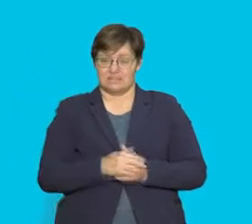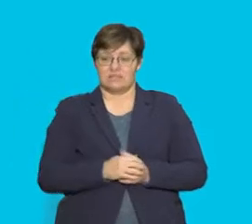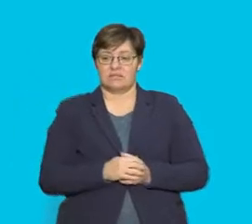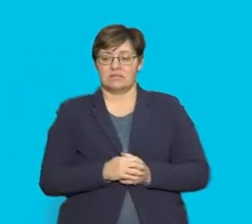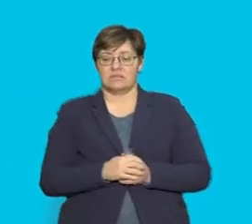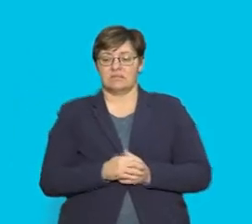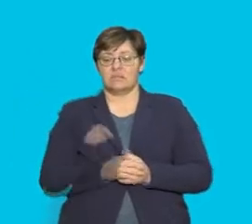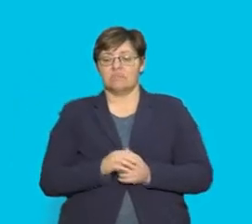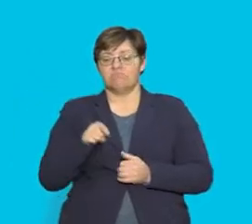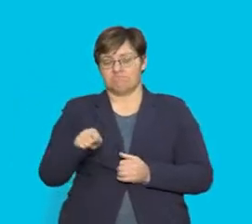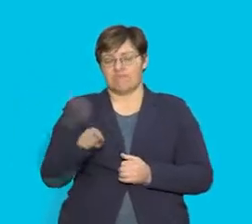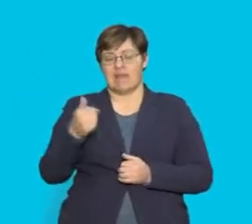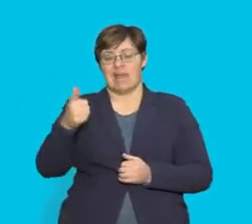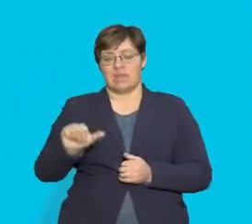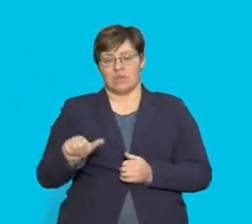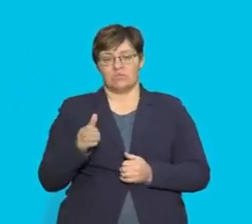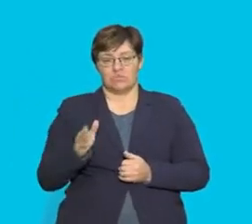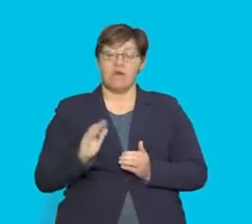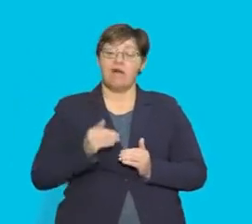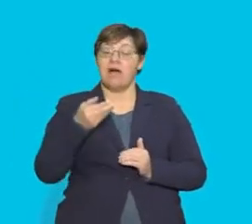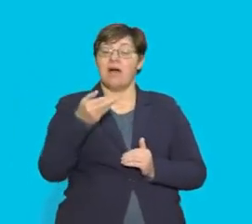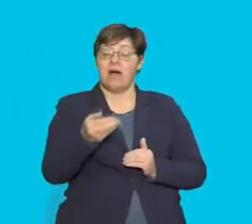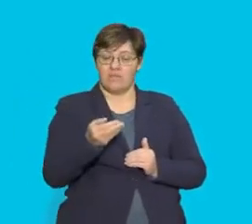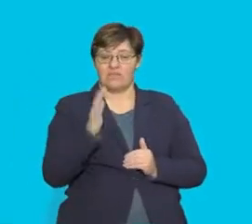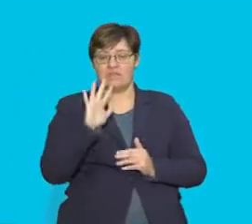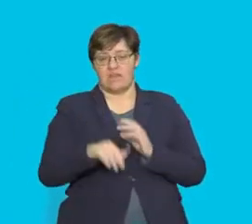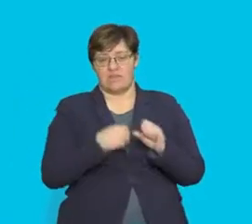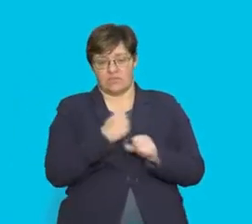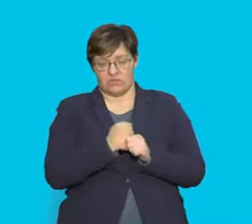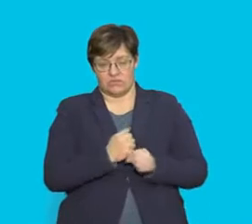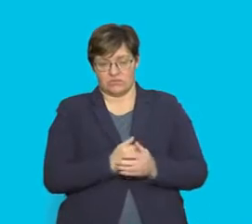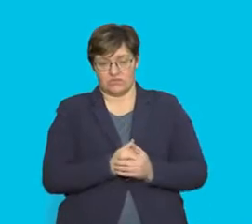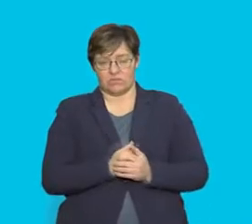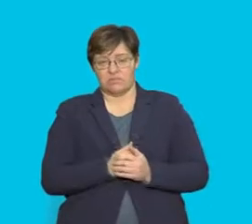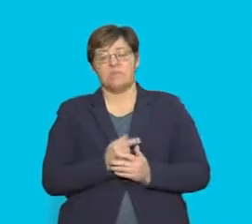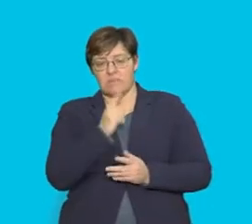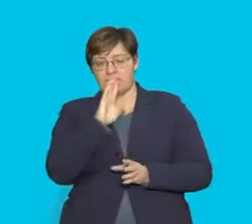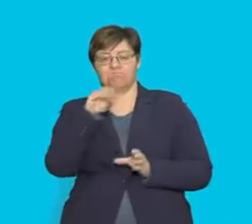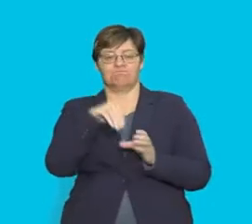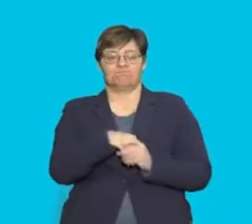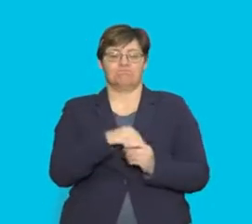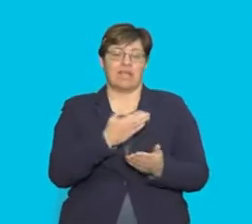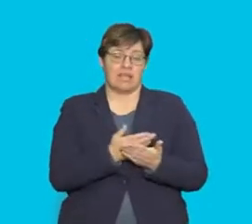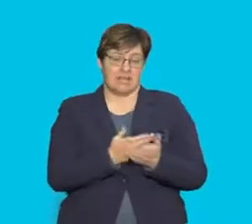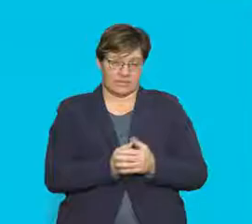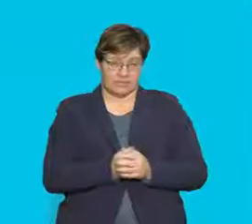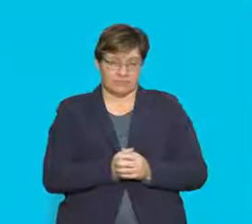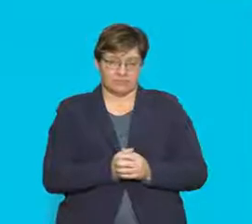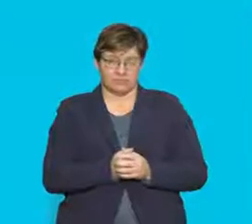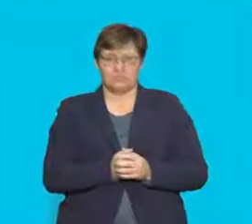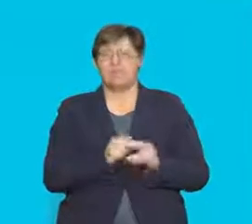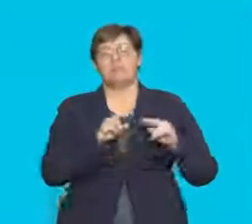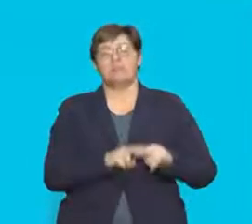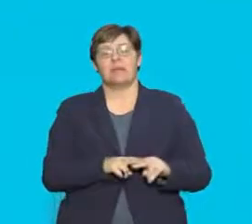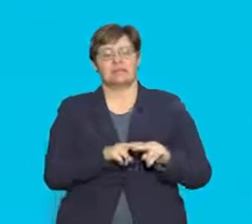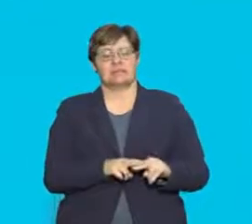174,425,08 in his account after the 5 years. So you can always include that part there at the end,